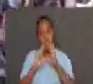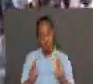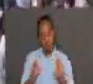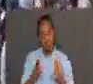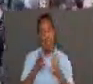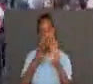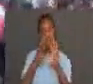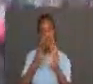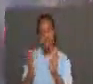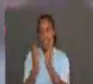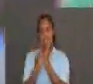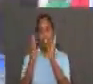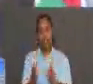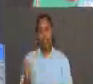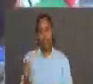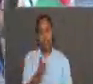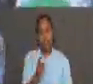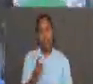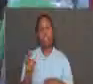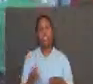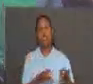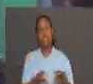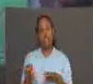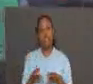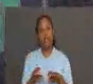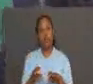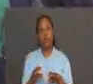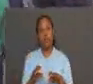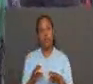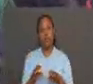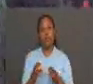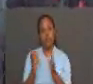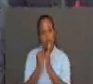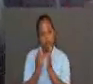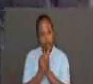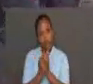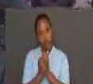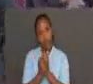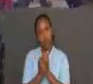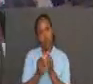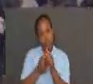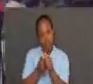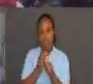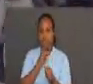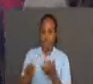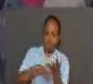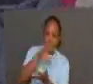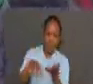legally, it takes place within the limits of the law without